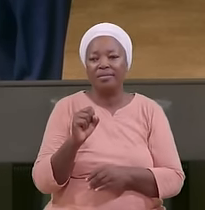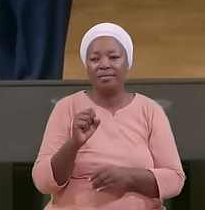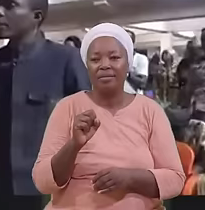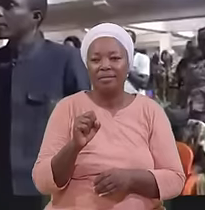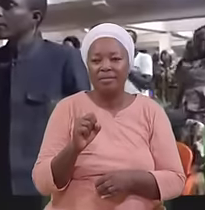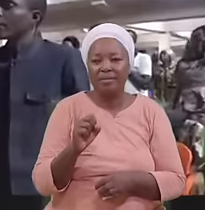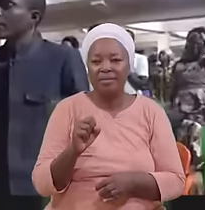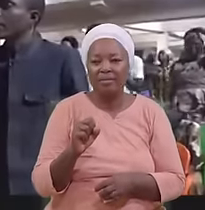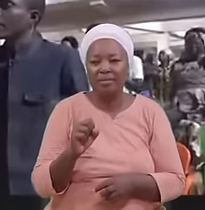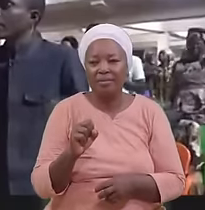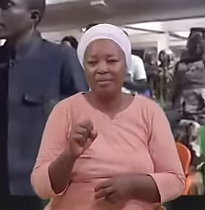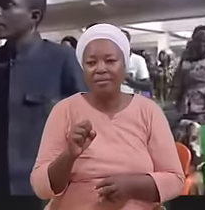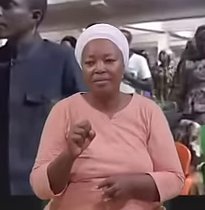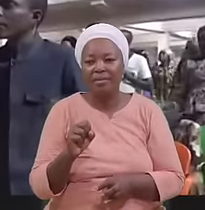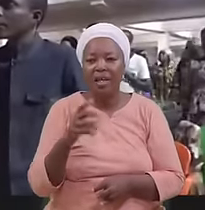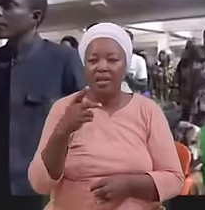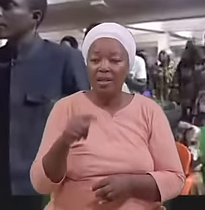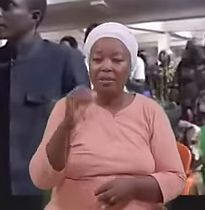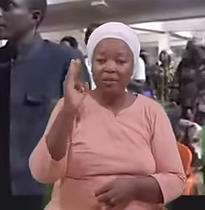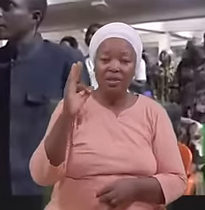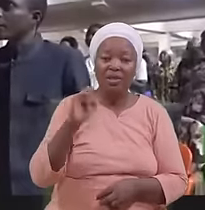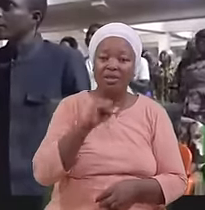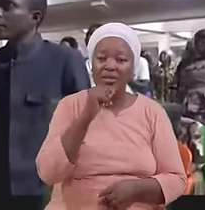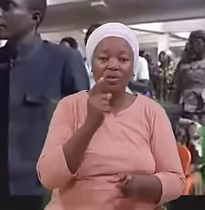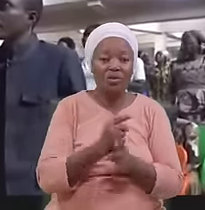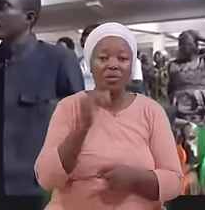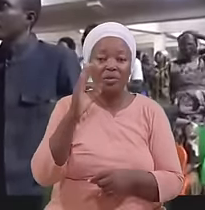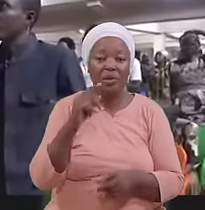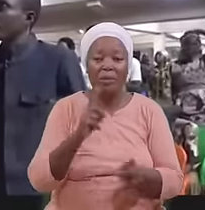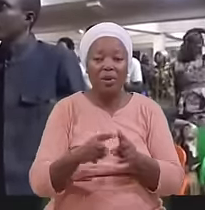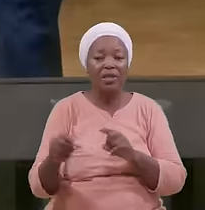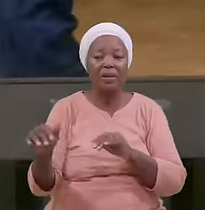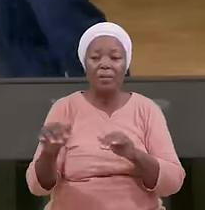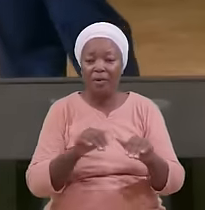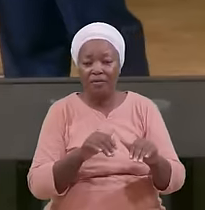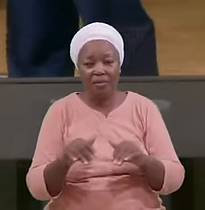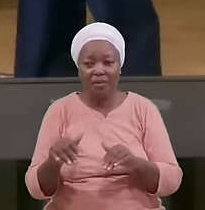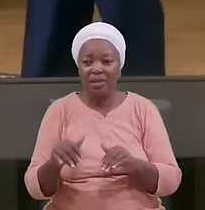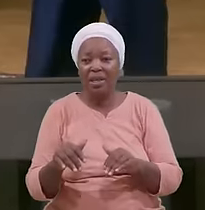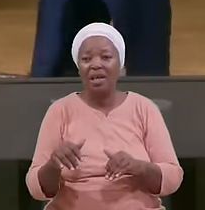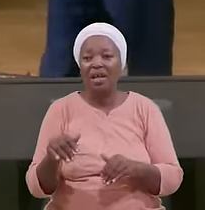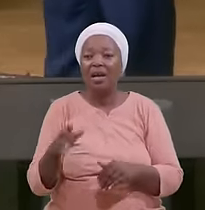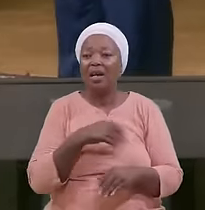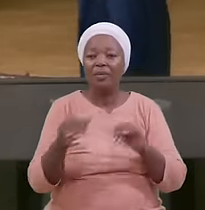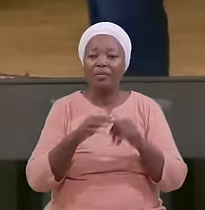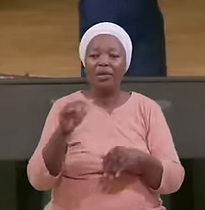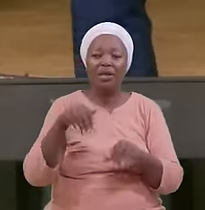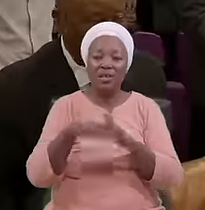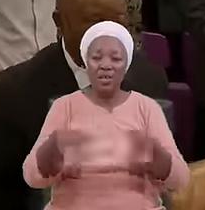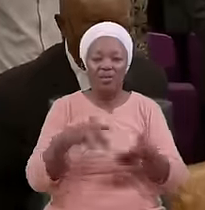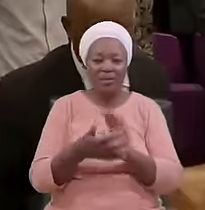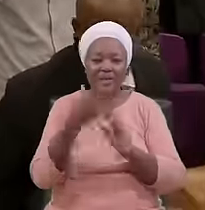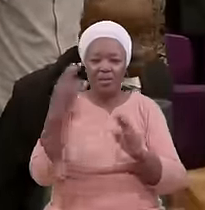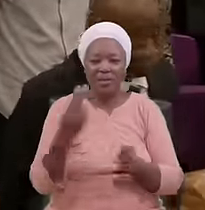The preaching is not just preaching, it's for performance. Performance in your life.